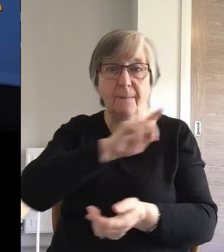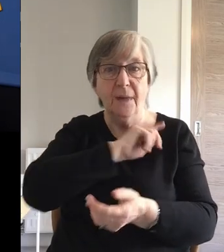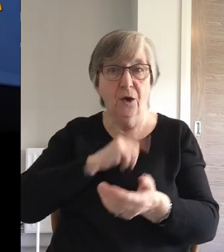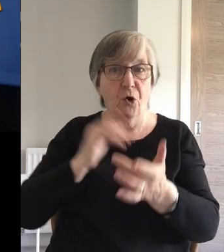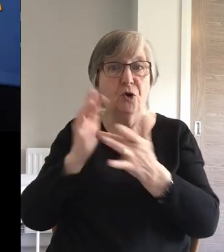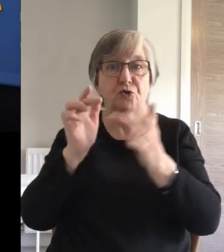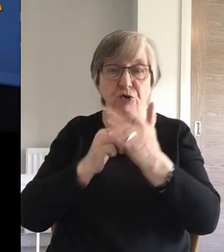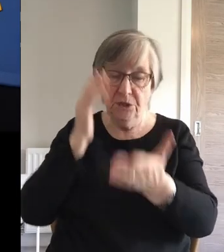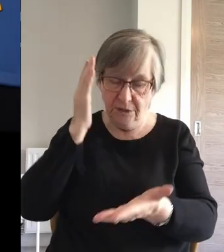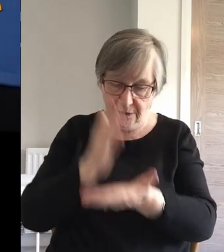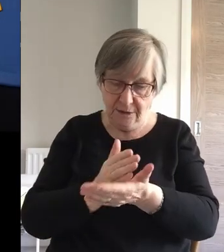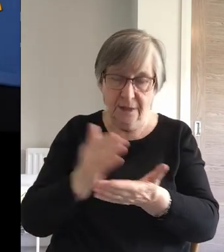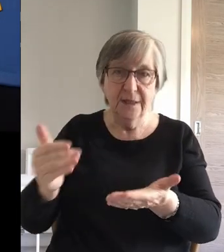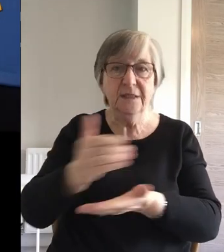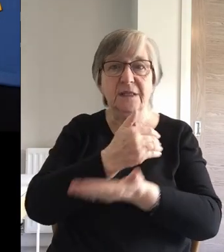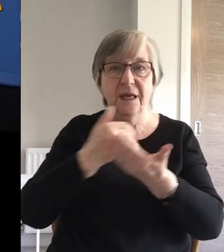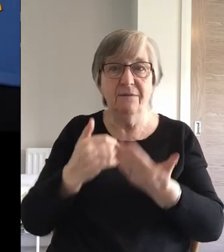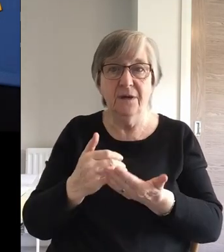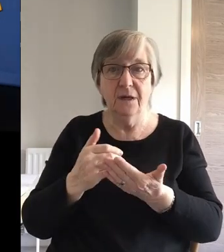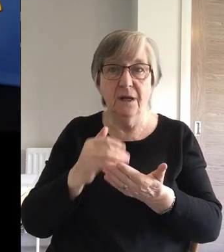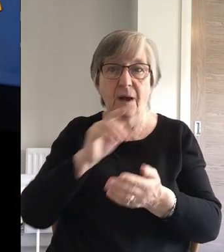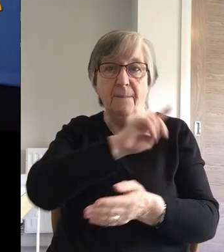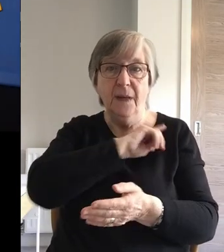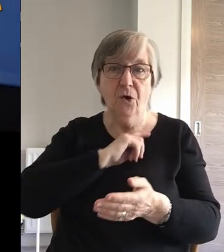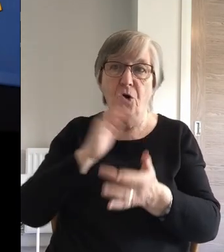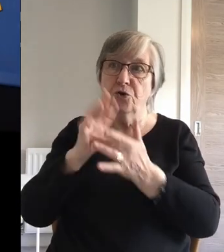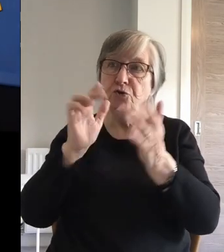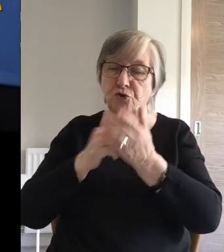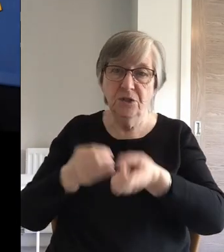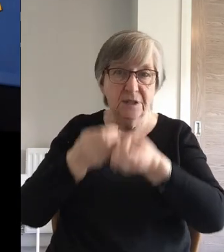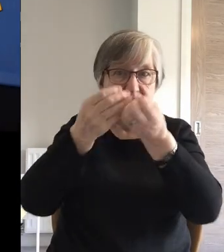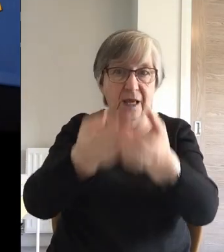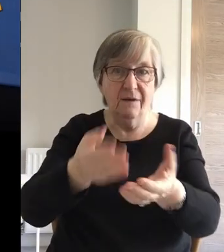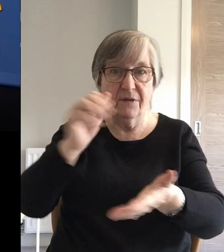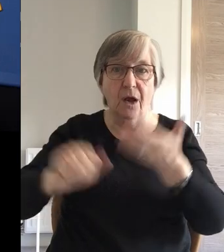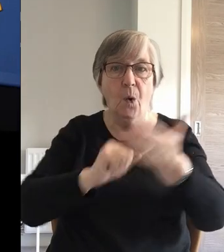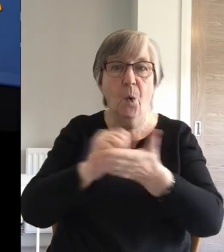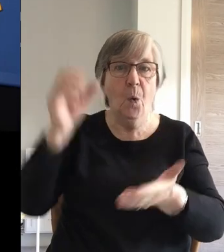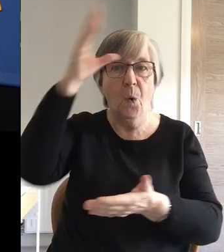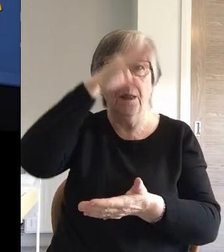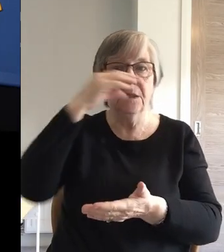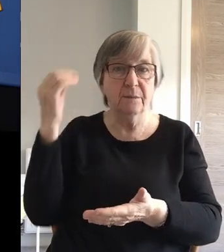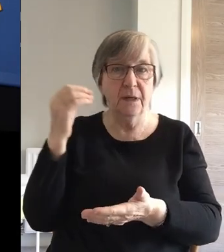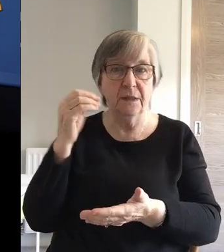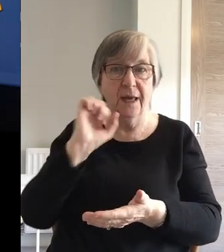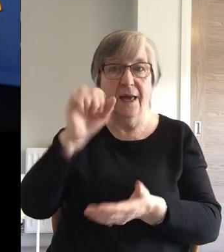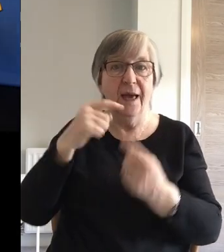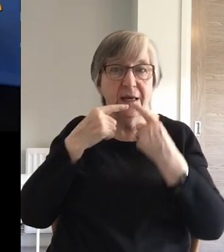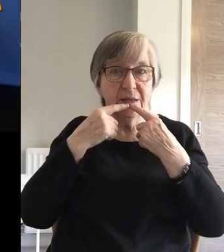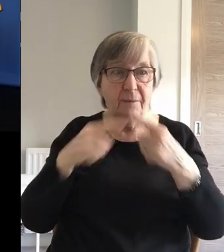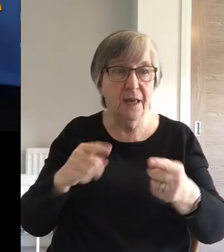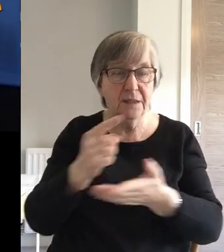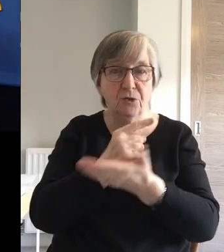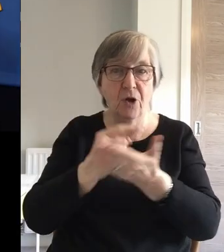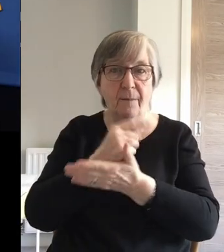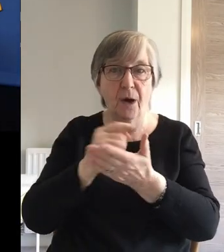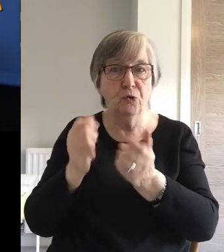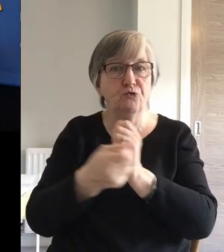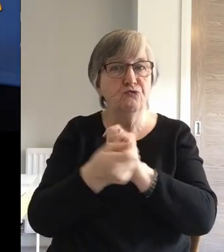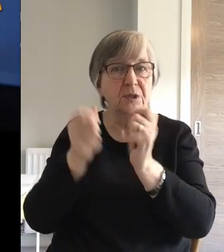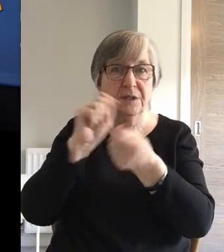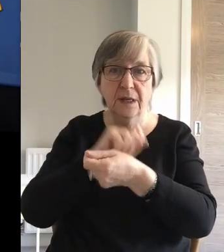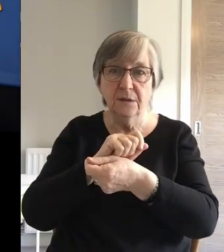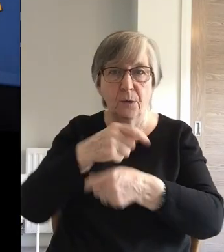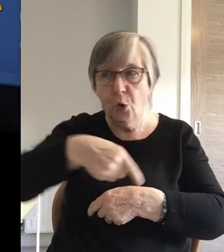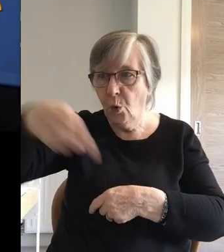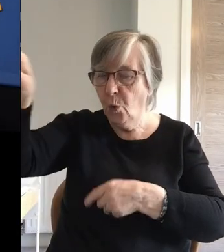Savior, because he is giving the promised Holy Spirit, because his message about repentance and forgiveness is true, go and share it, go